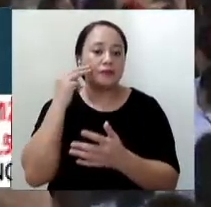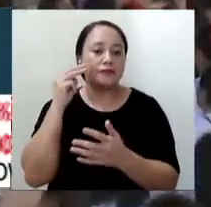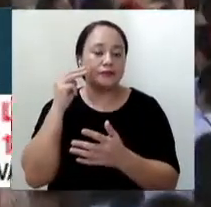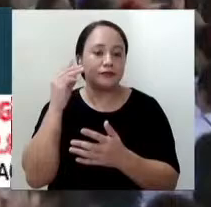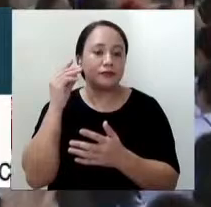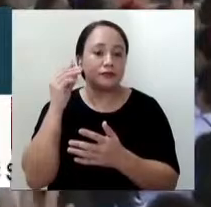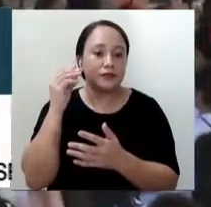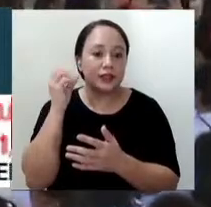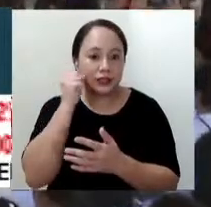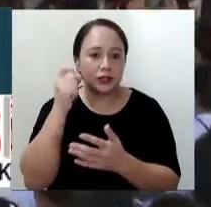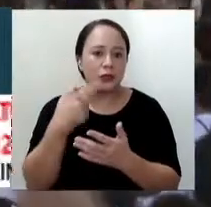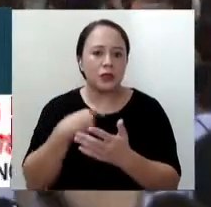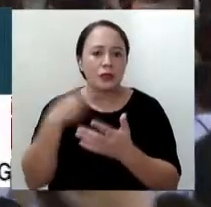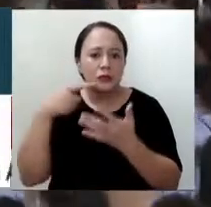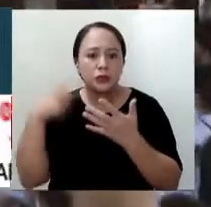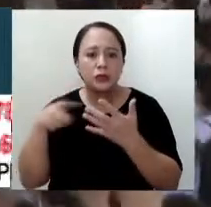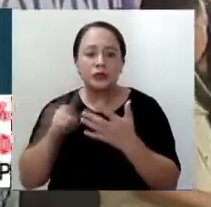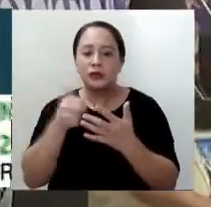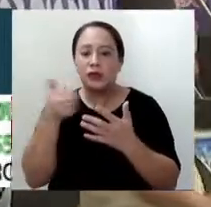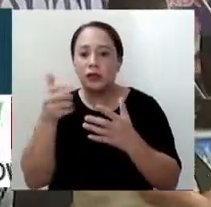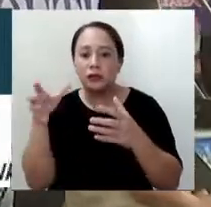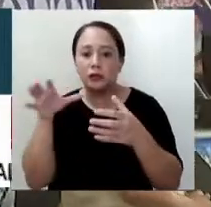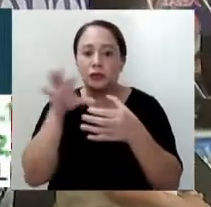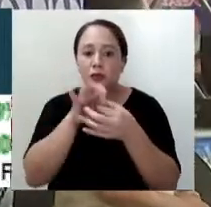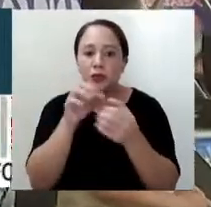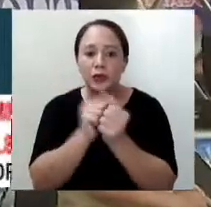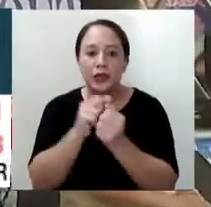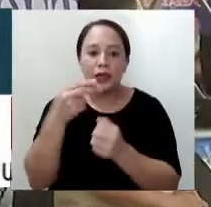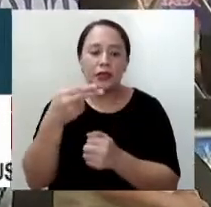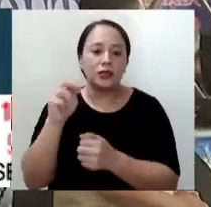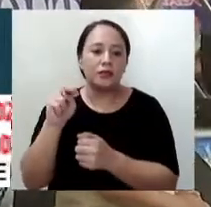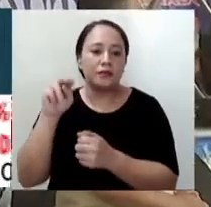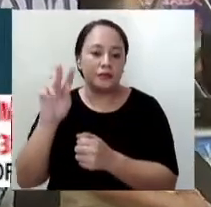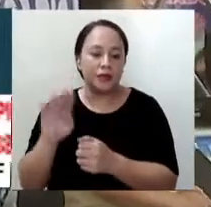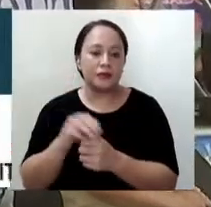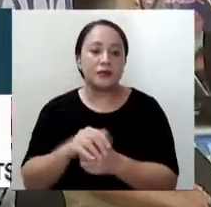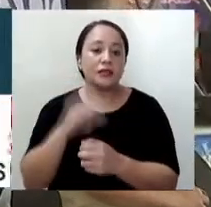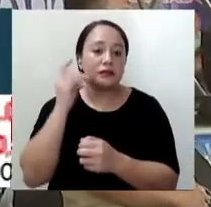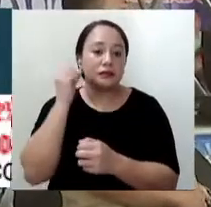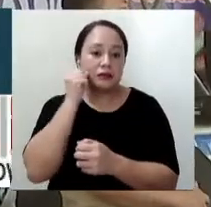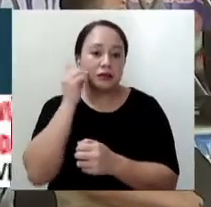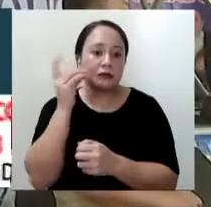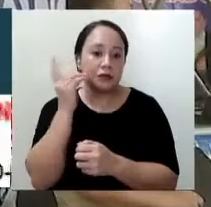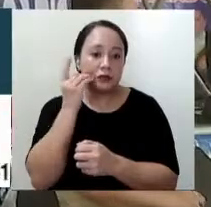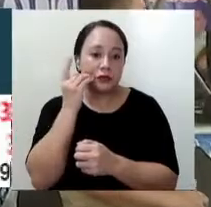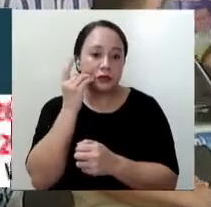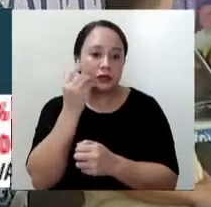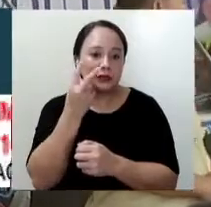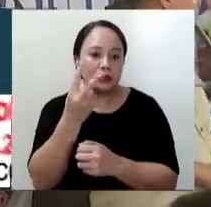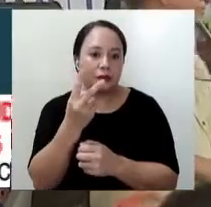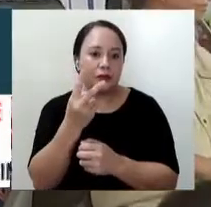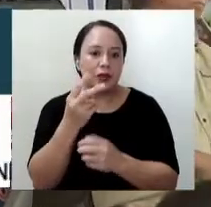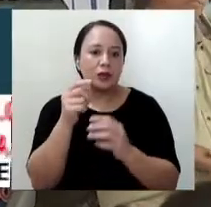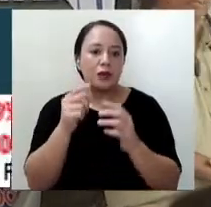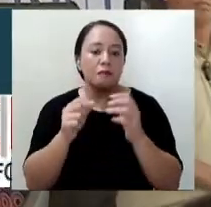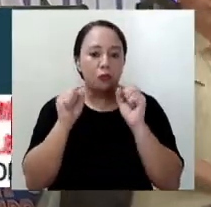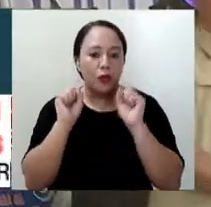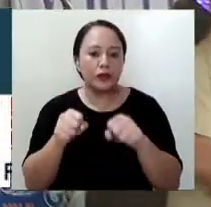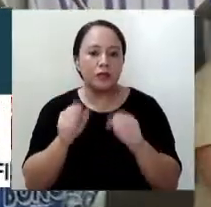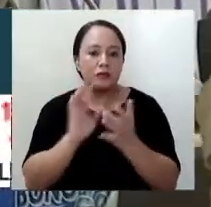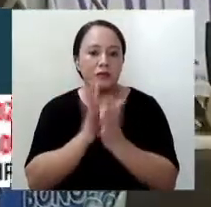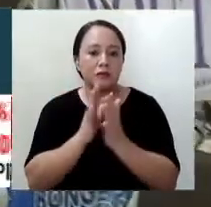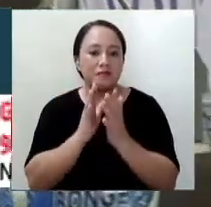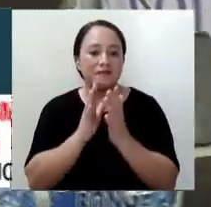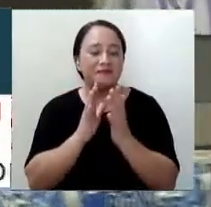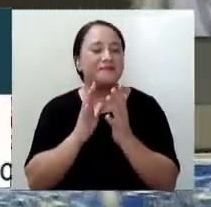is also looking to form an alliance with HNP. Sara Duterte is seen as one of the top possible presidential